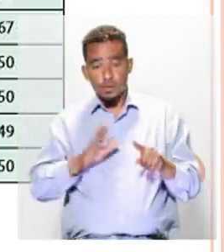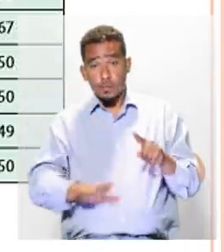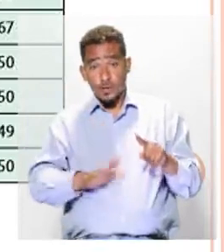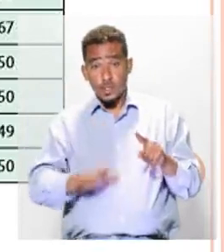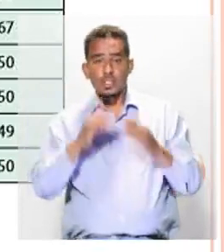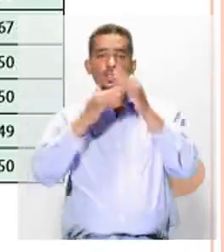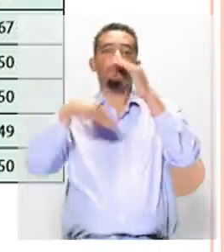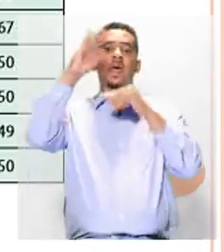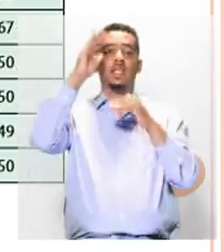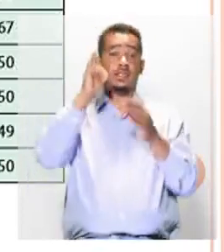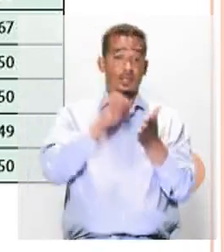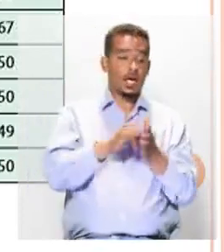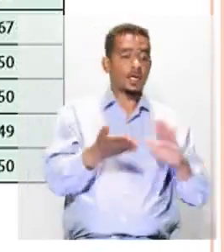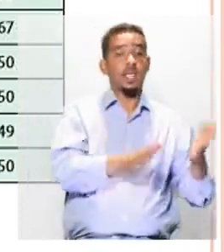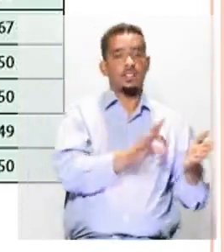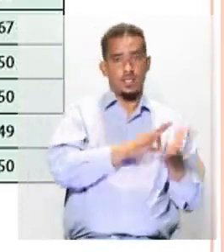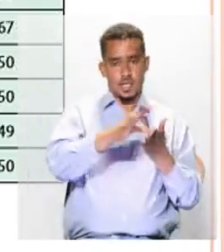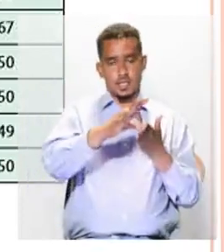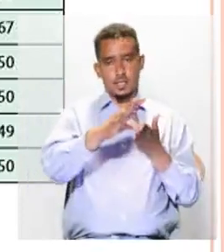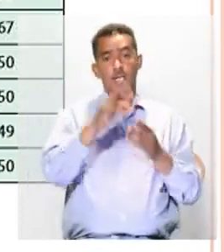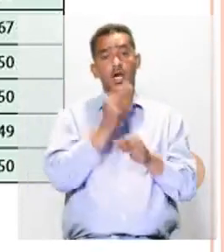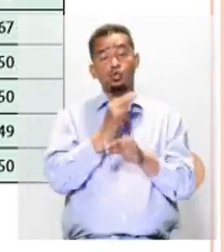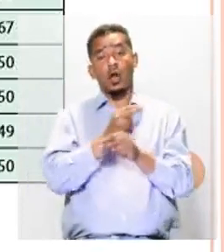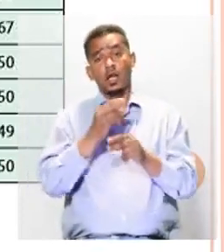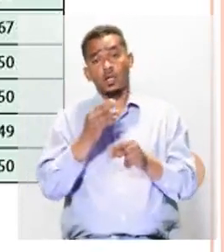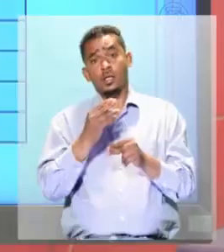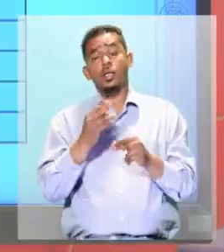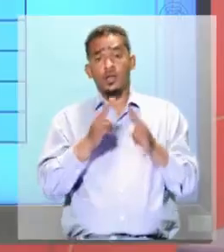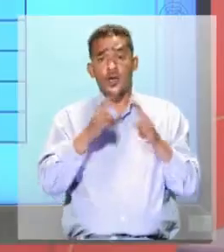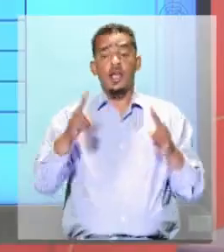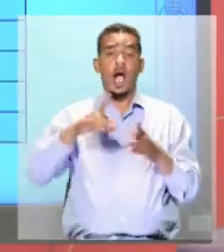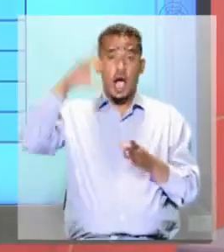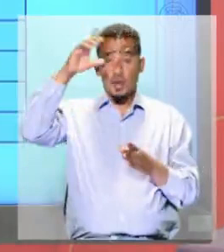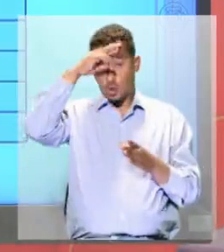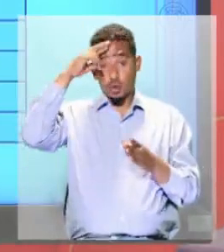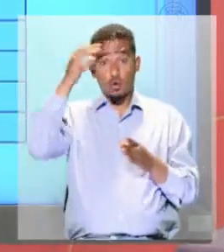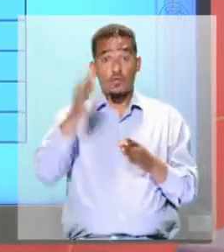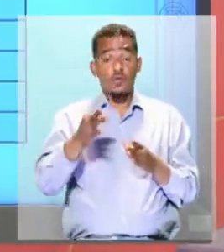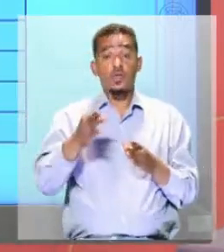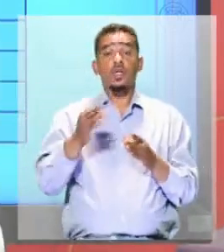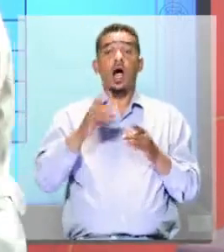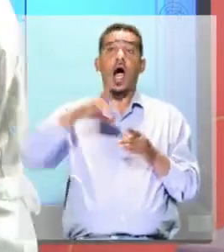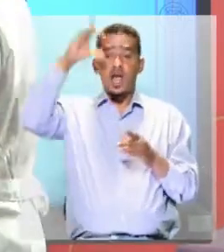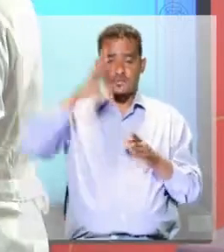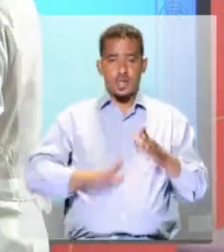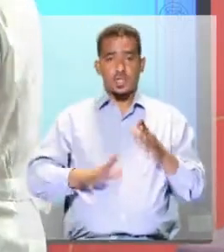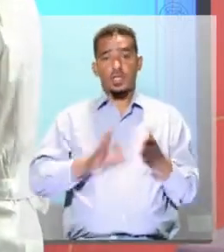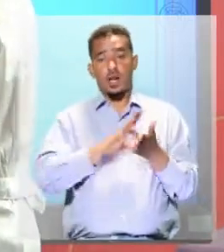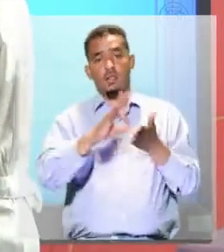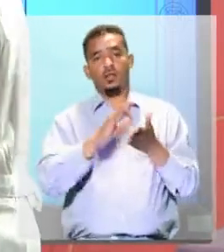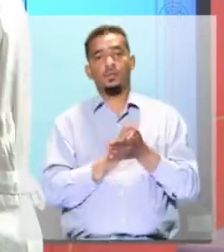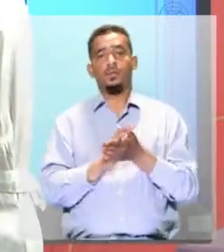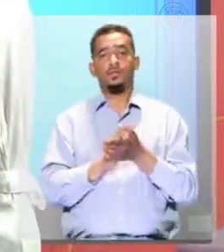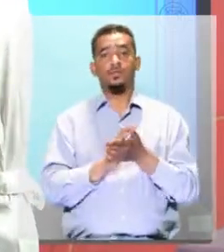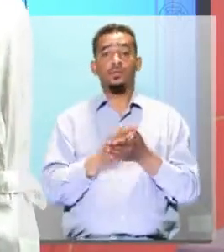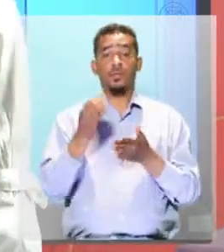in Africa. And natural increase in Africa, it is high because of the result of high fertility rate.